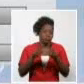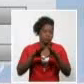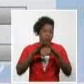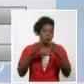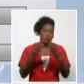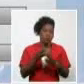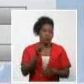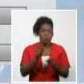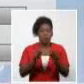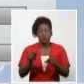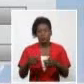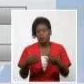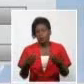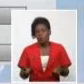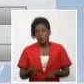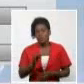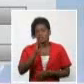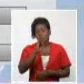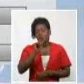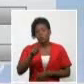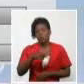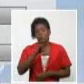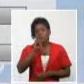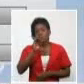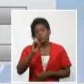3,623,803 confirmed cases,